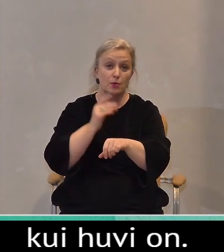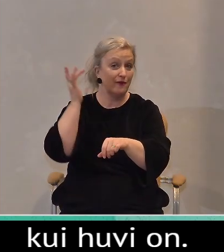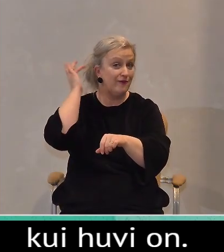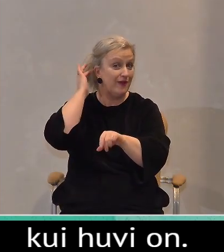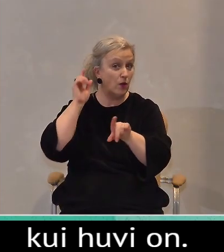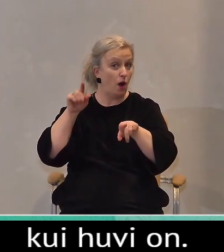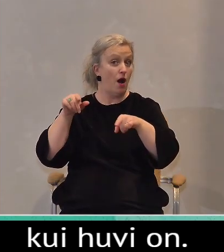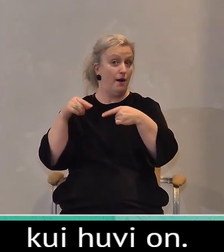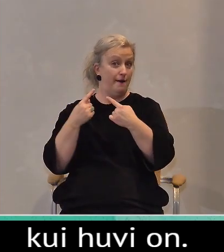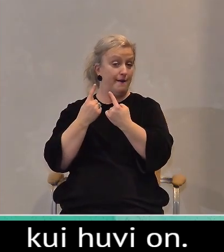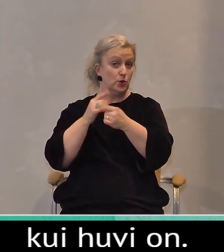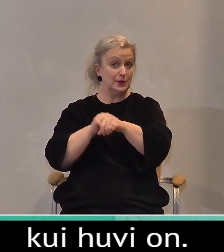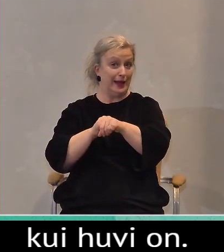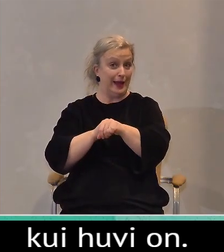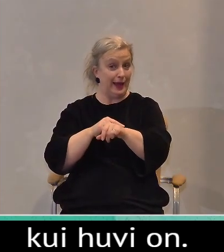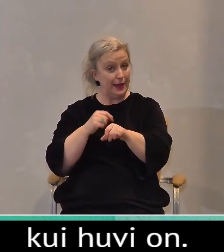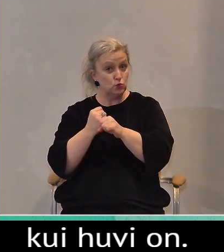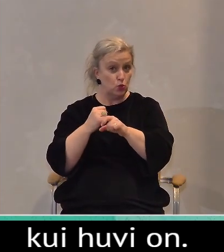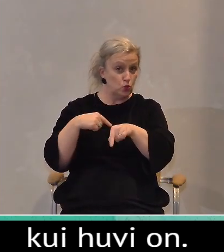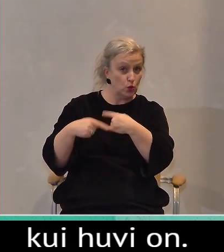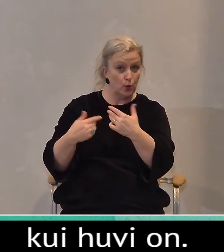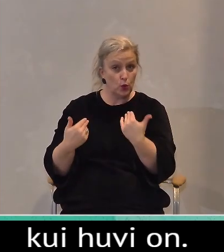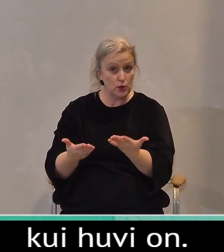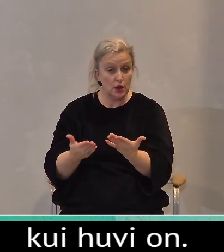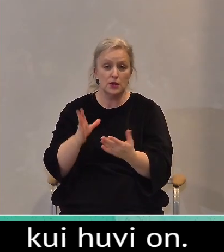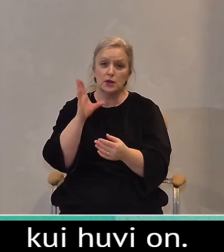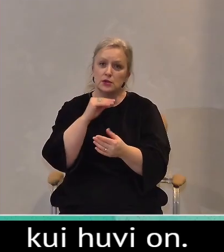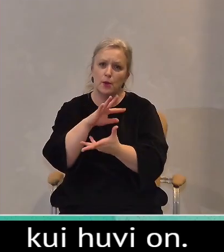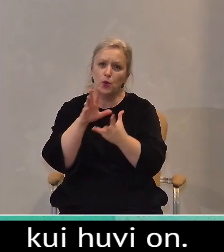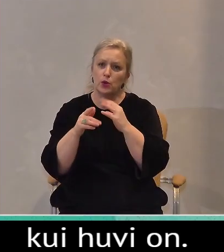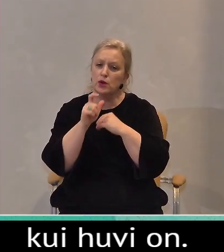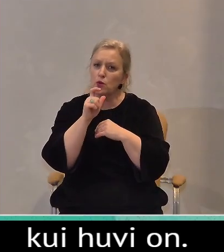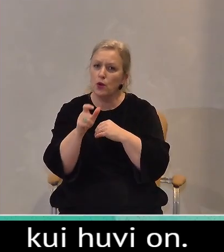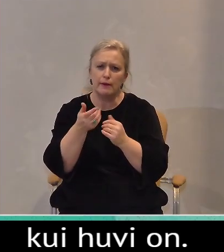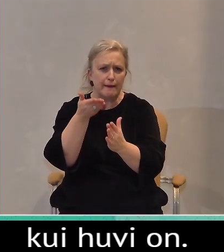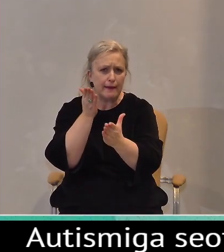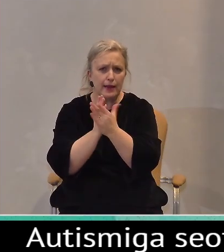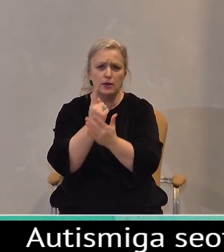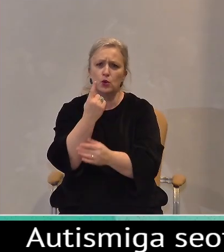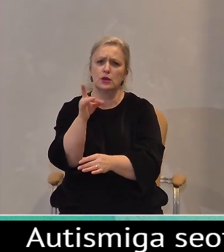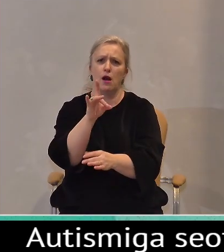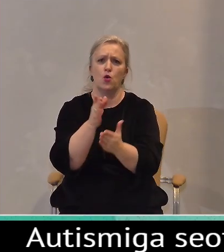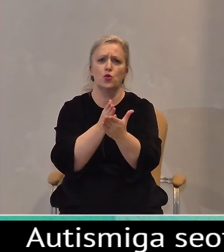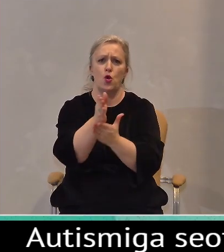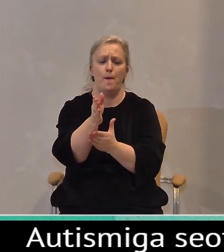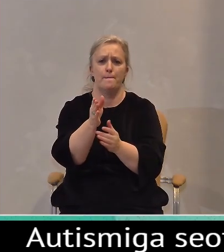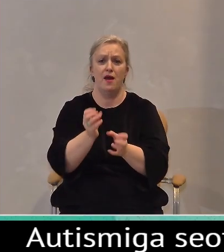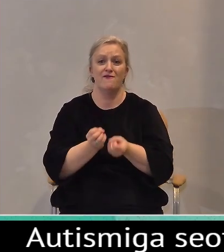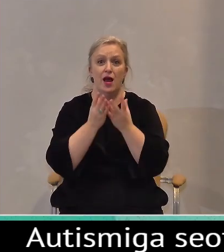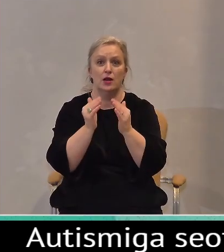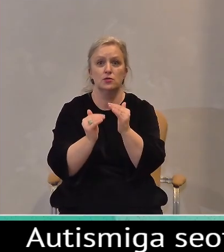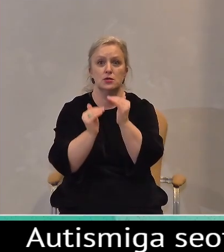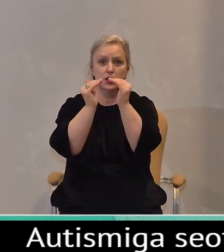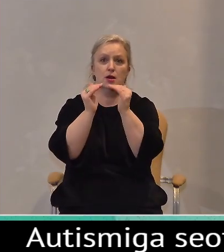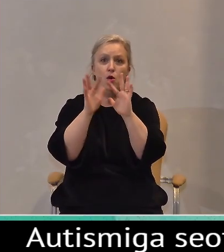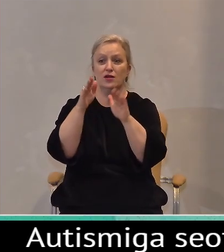If we see the use of genes in the development of the cerebellum, we find that there